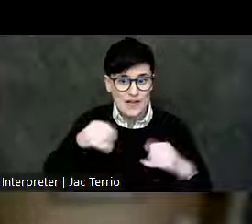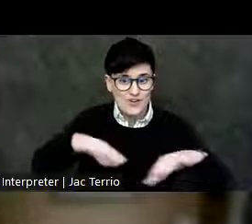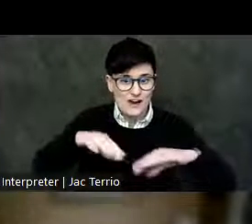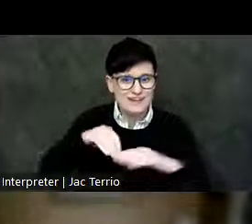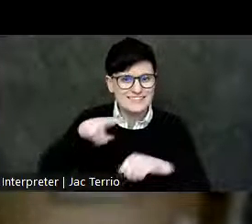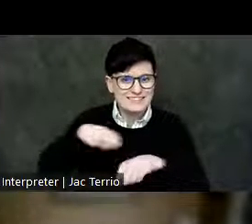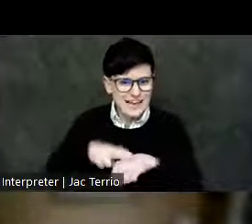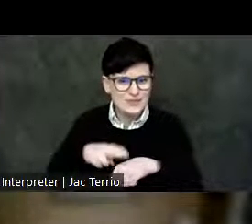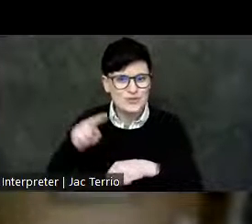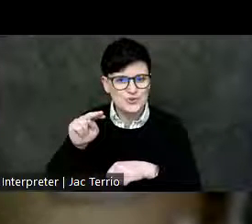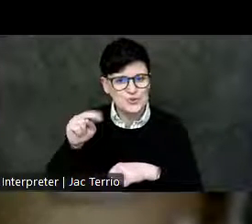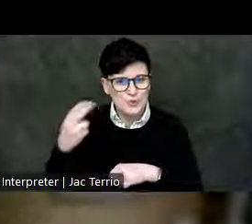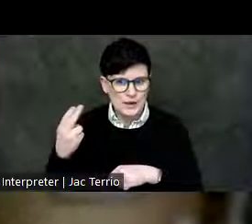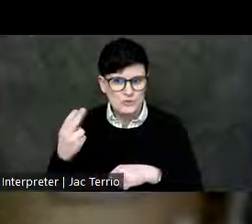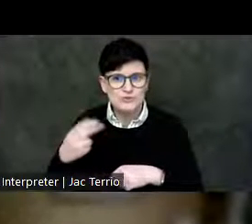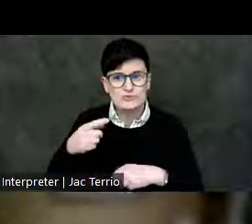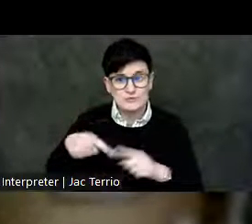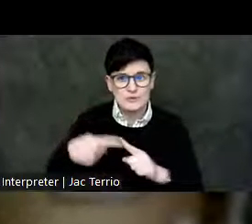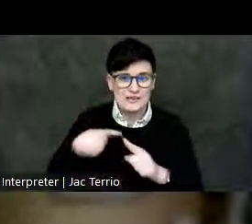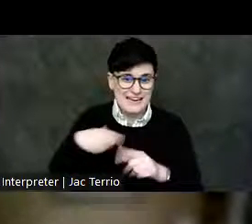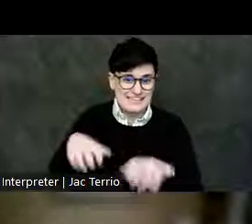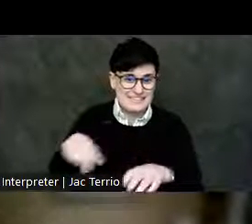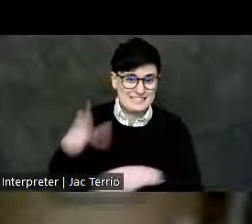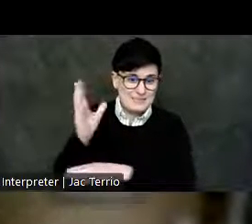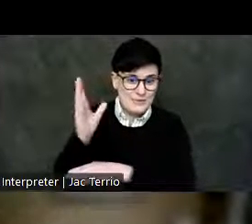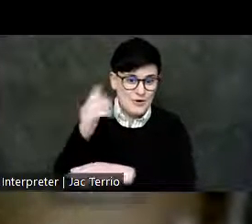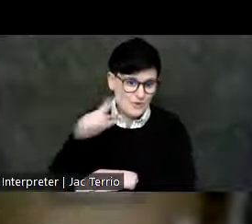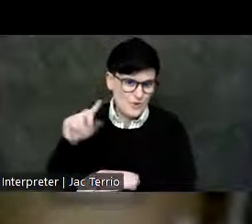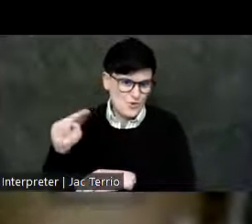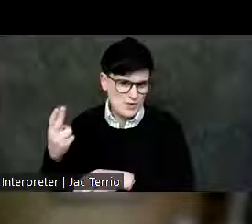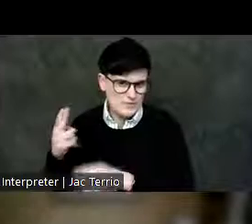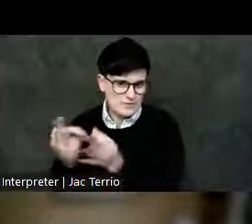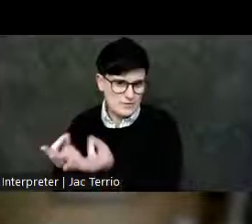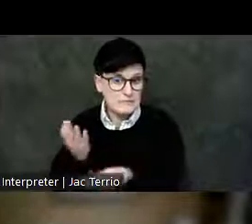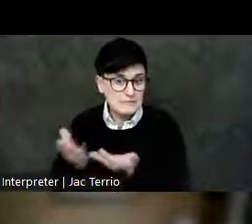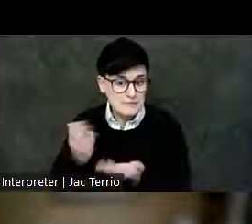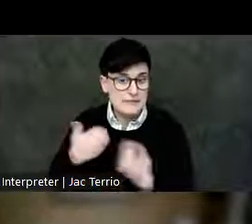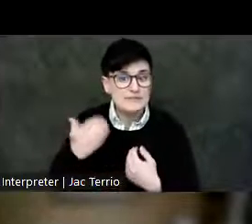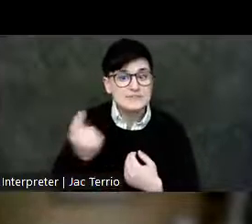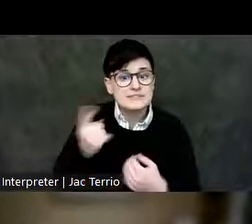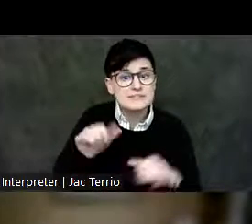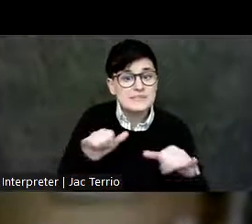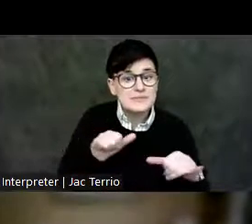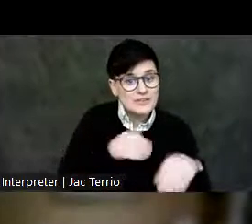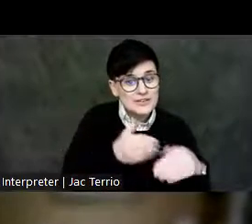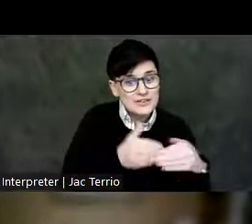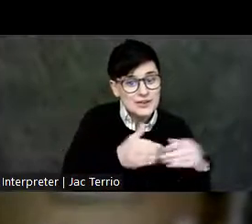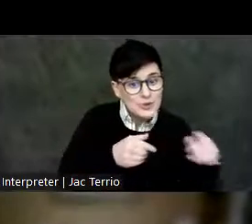families. You might find similar playgrounds near you. Have fun and be prepared and flexible.